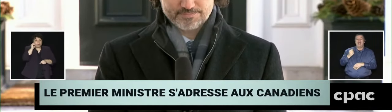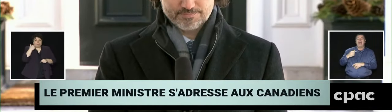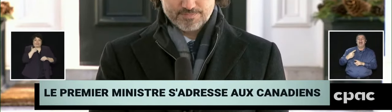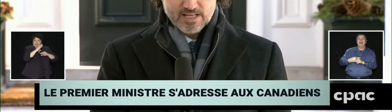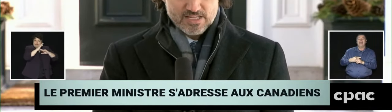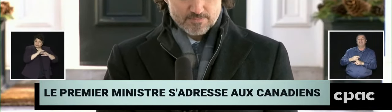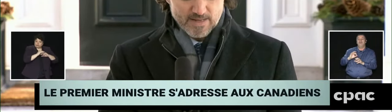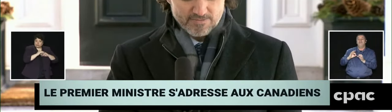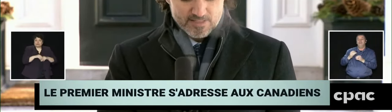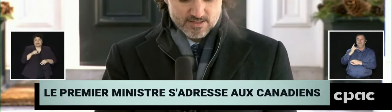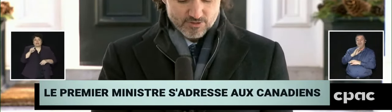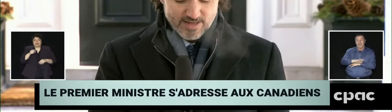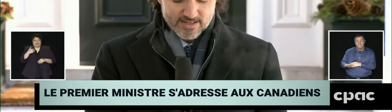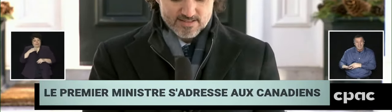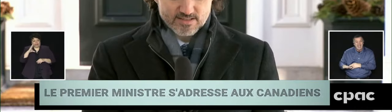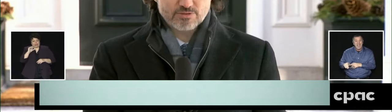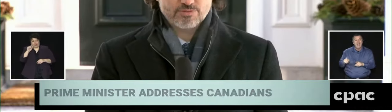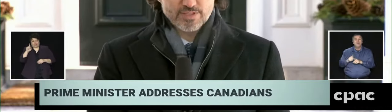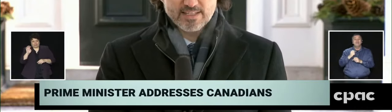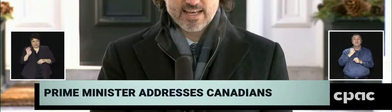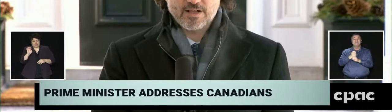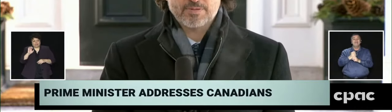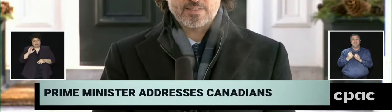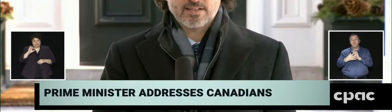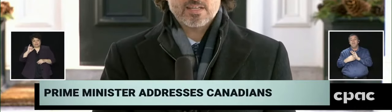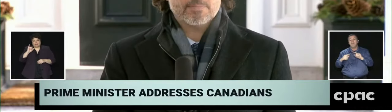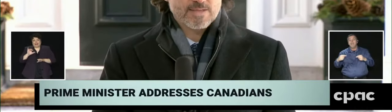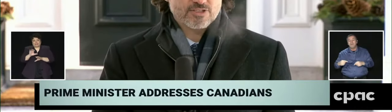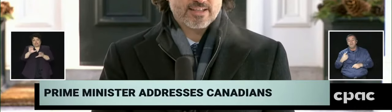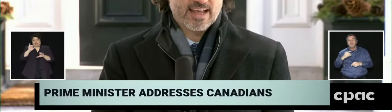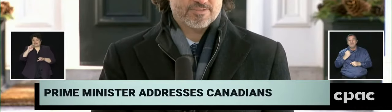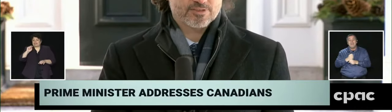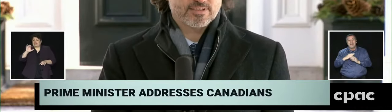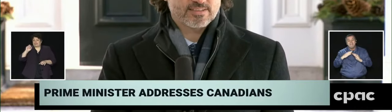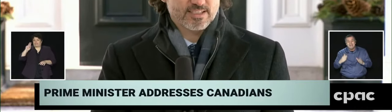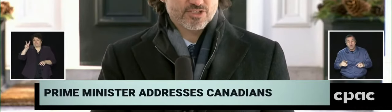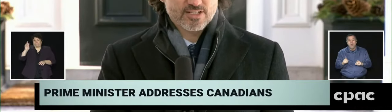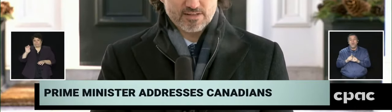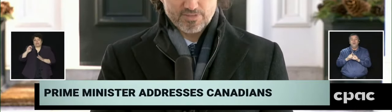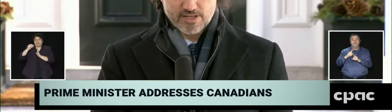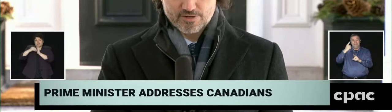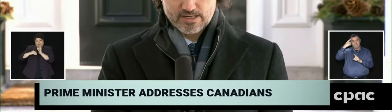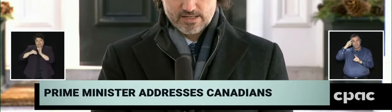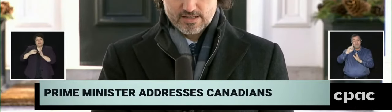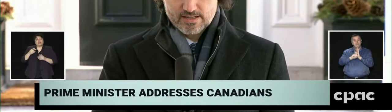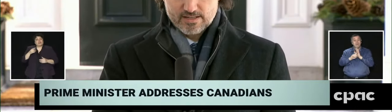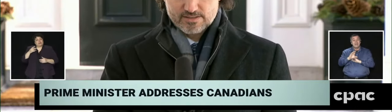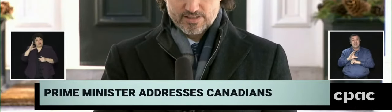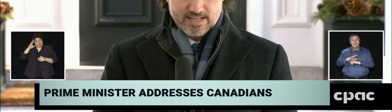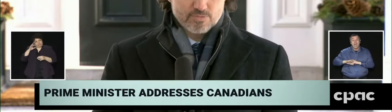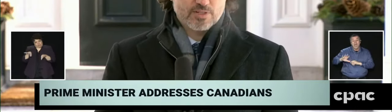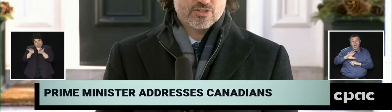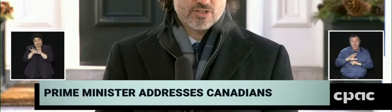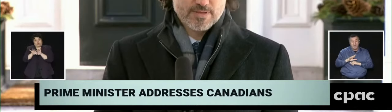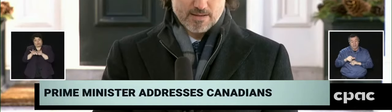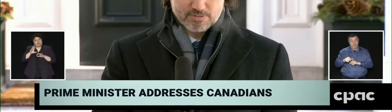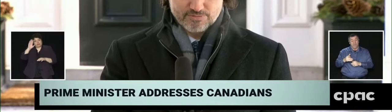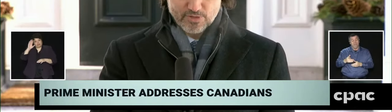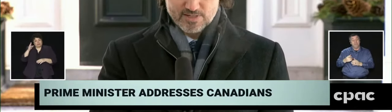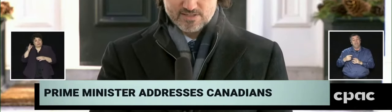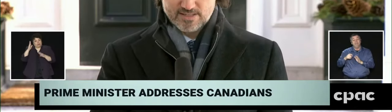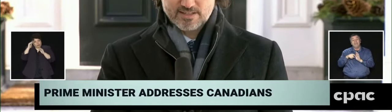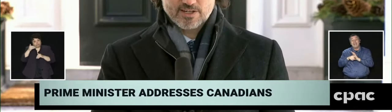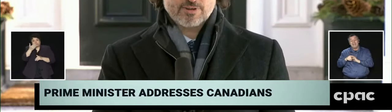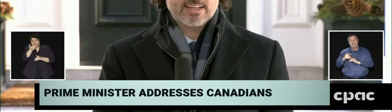Incentive. These benefits and credits can really help, especially after such a tough year. So that's what you should be able